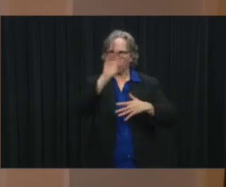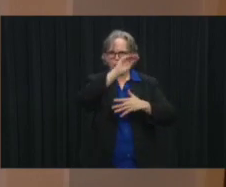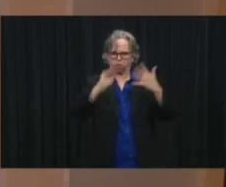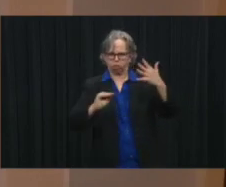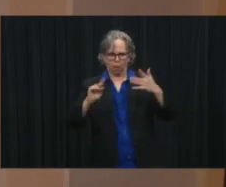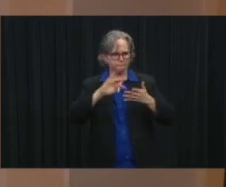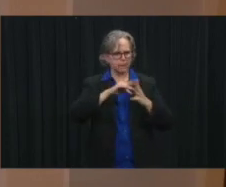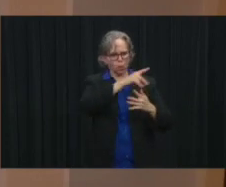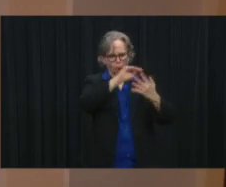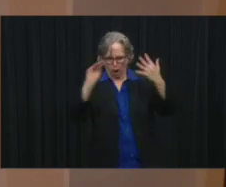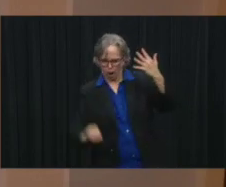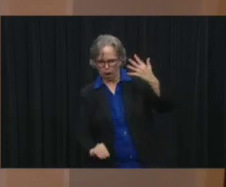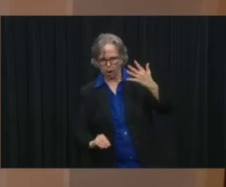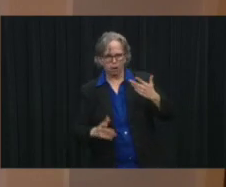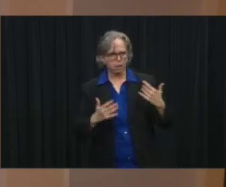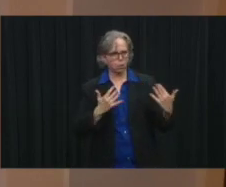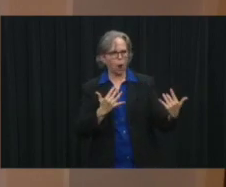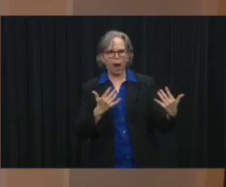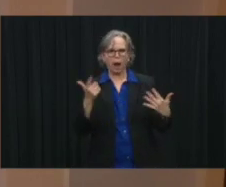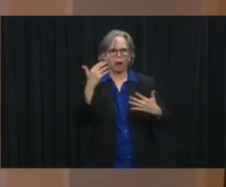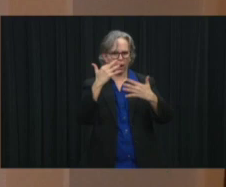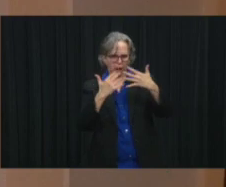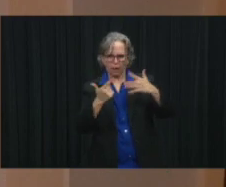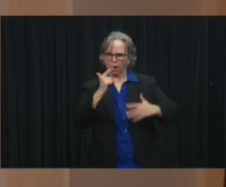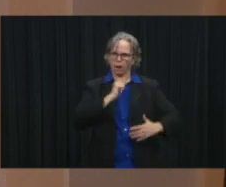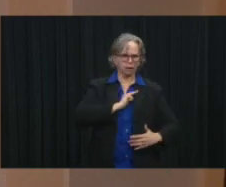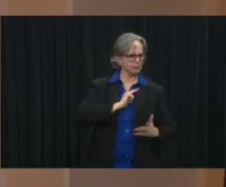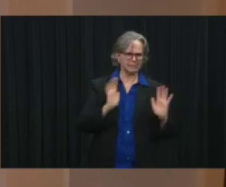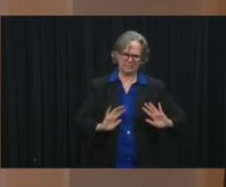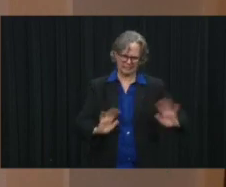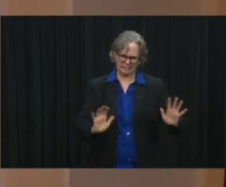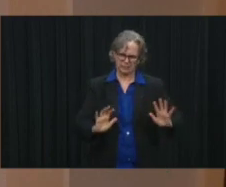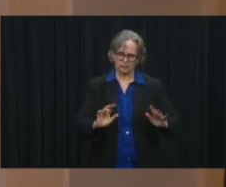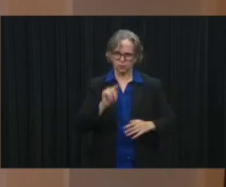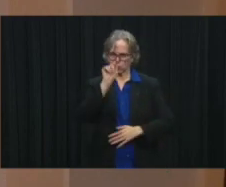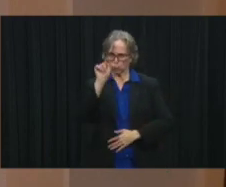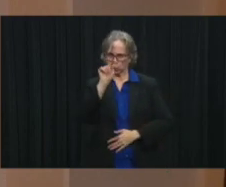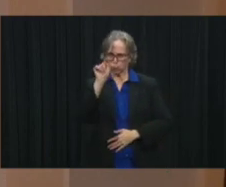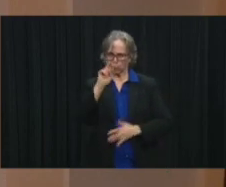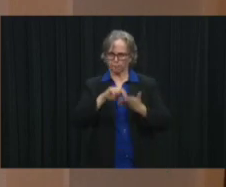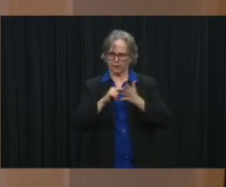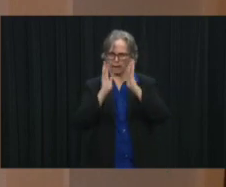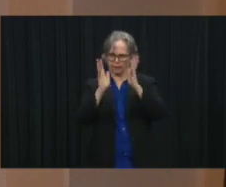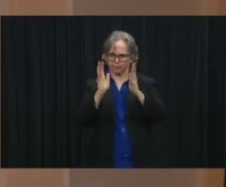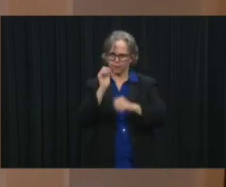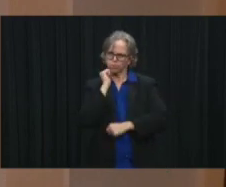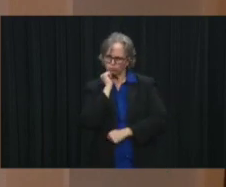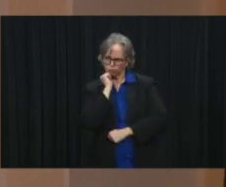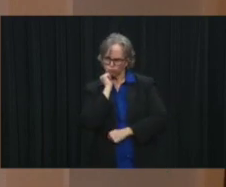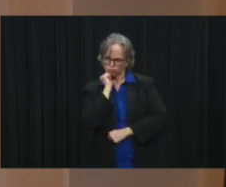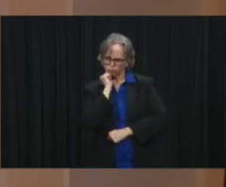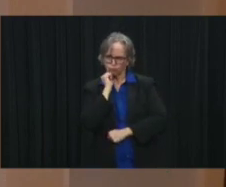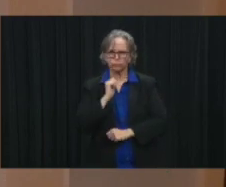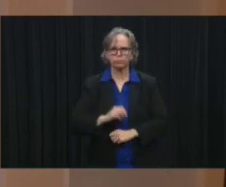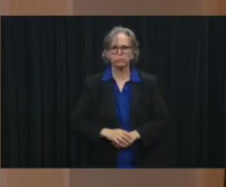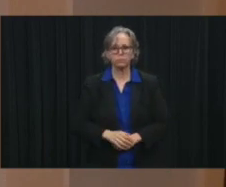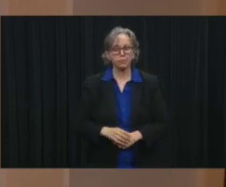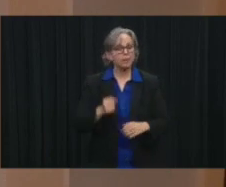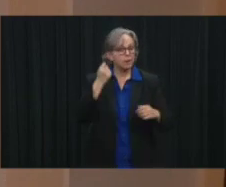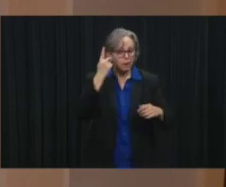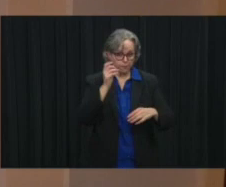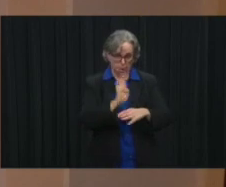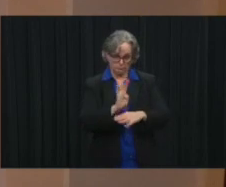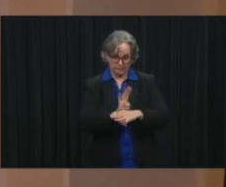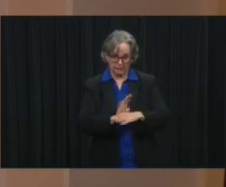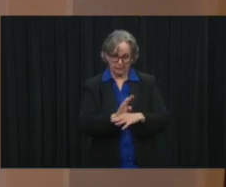Businesses, for small businesses, Senator Portman outlined what the federal government is doing. We will post all of that and the access